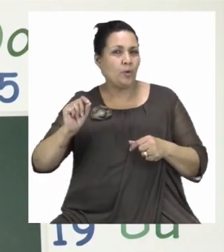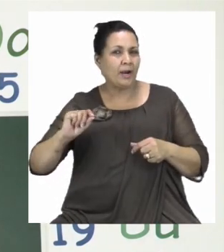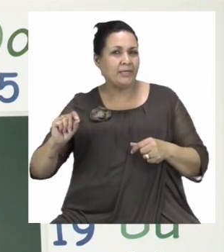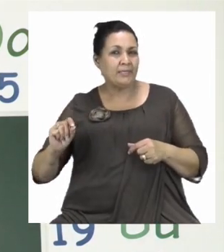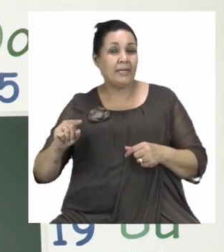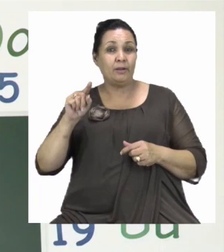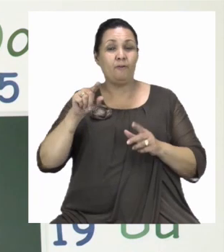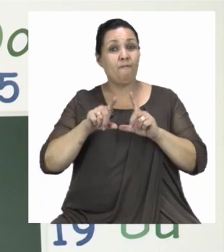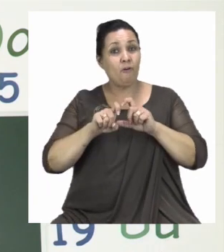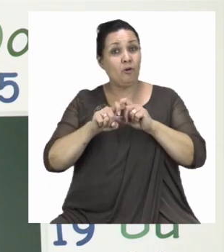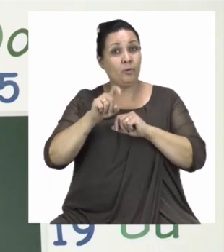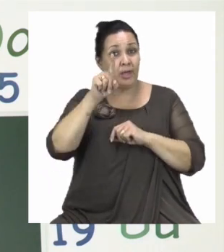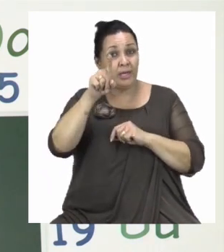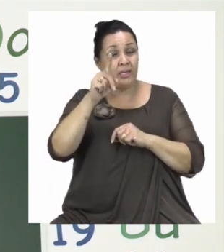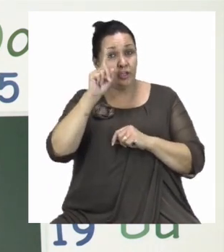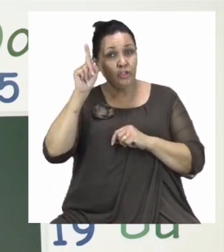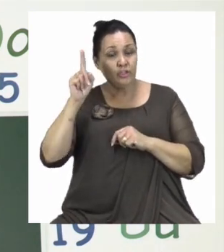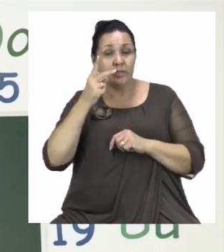have down,